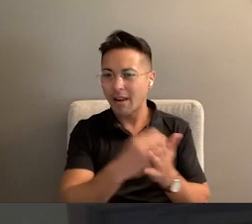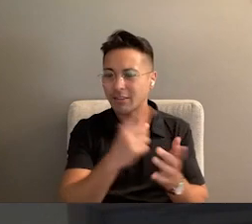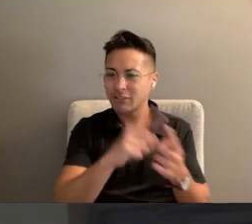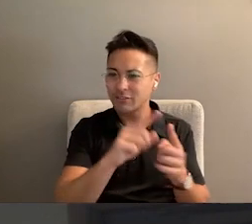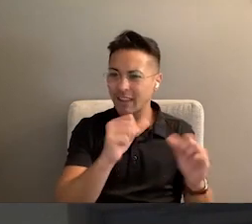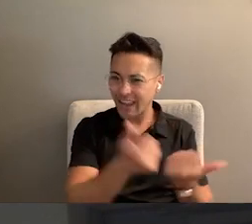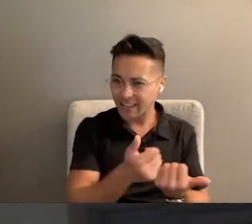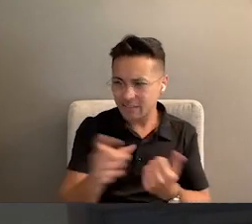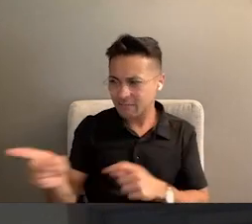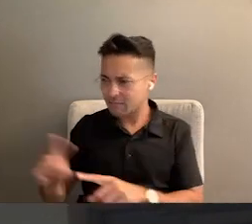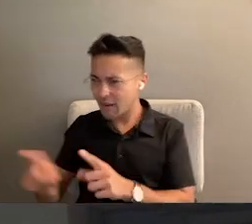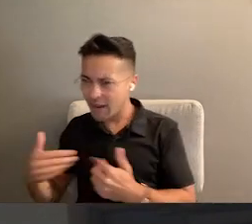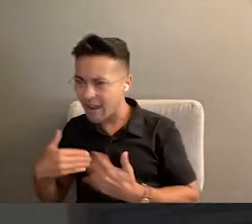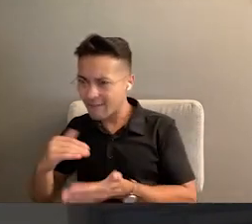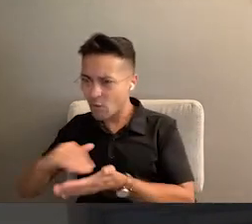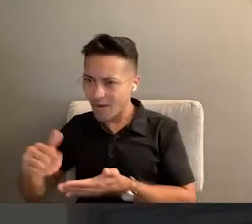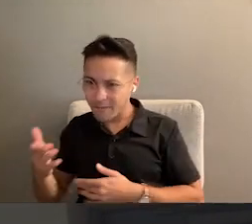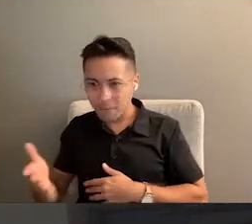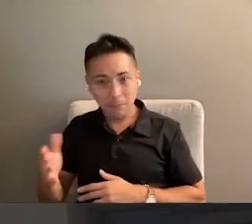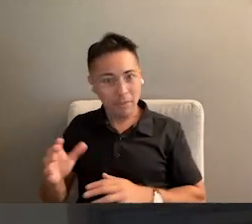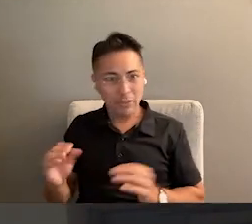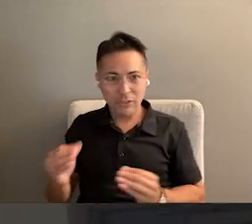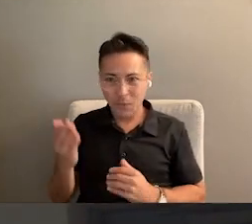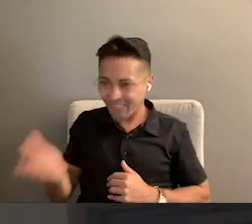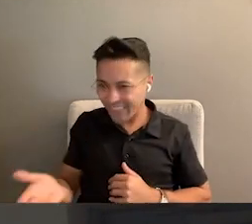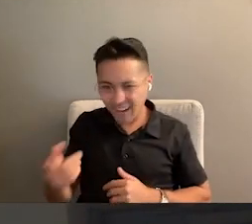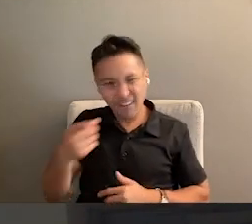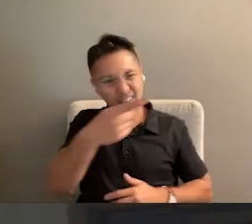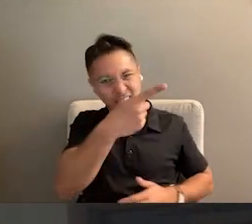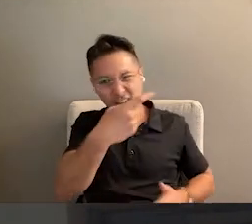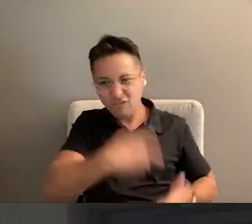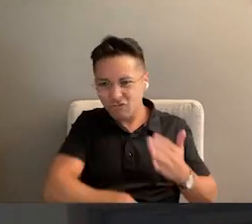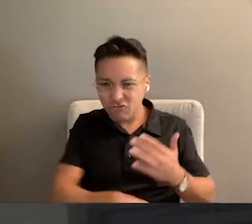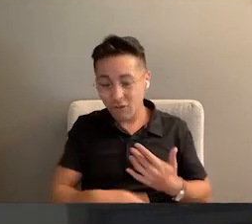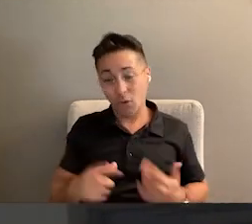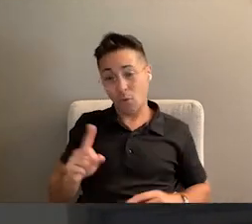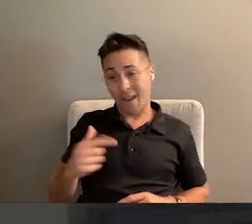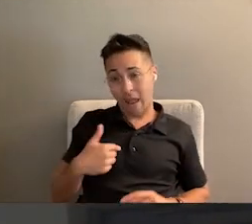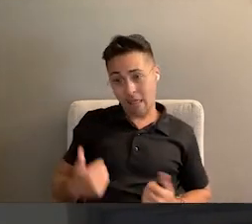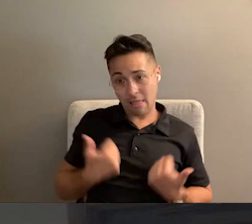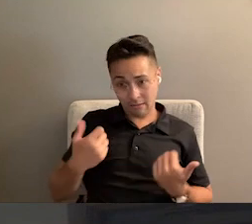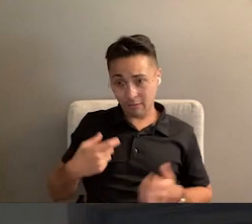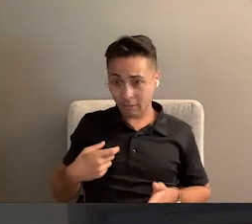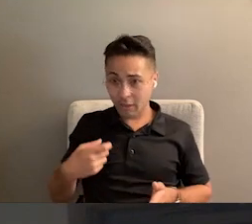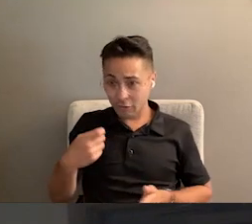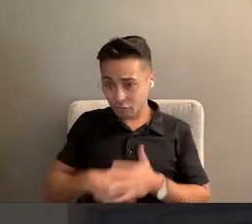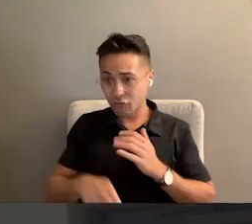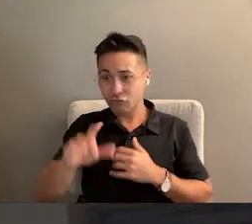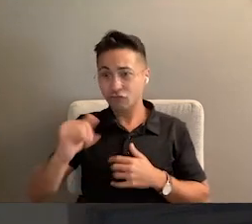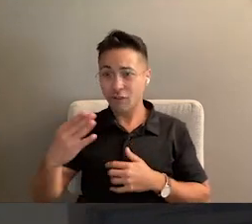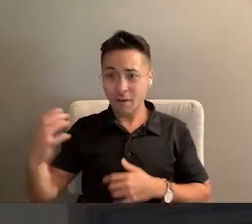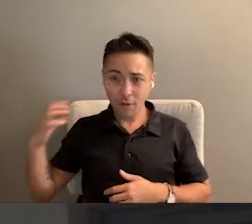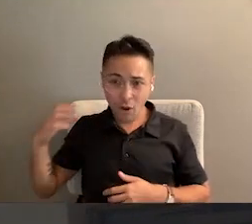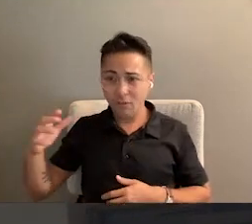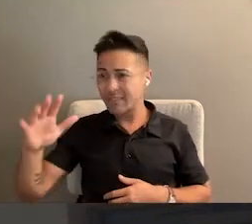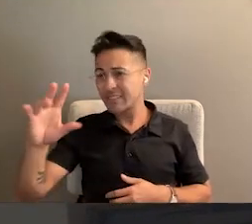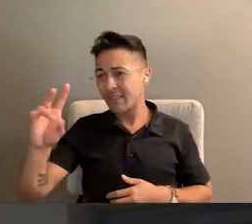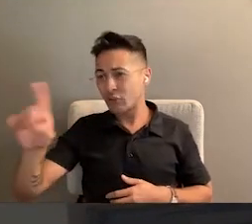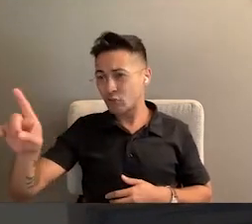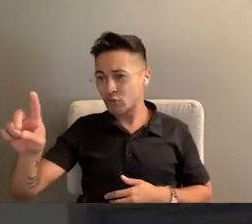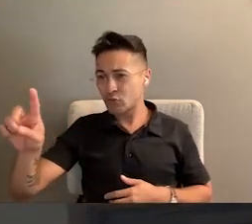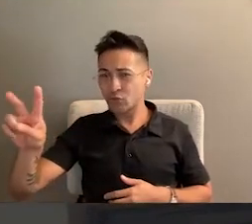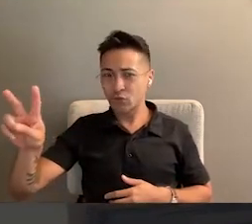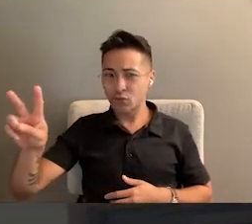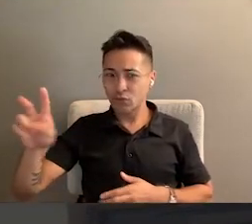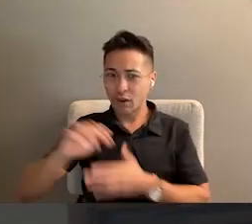money instead of giving money to the agency where Right. you have no wiggle left when there's no money there, when they're charging you. Where I